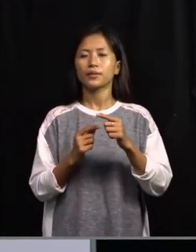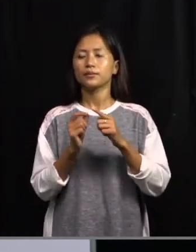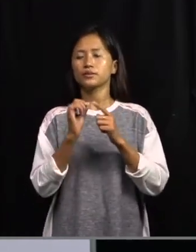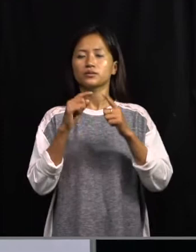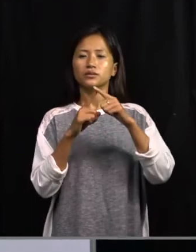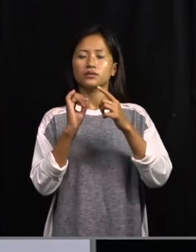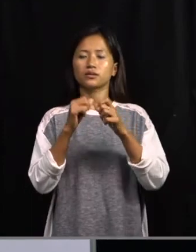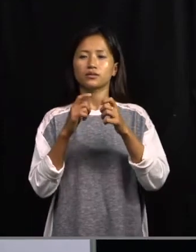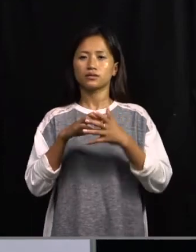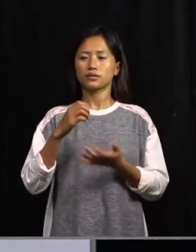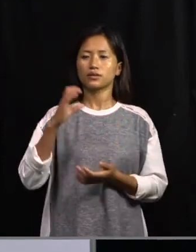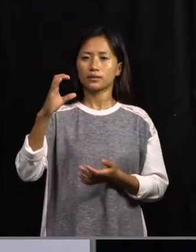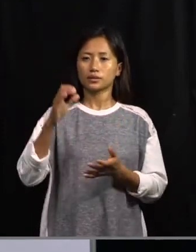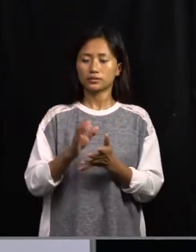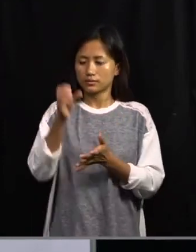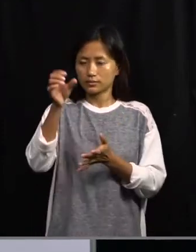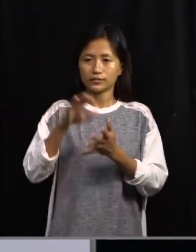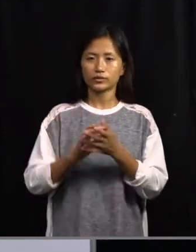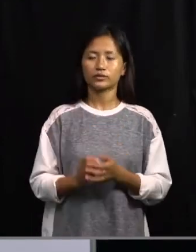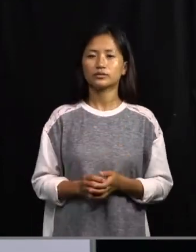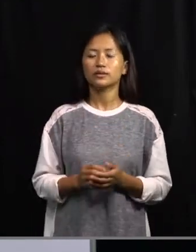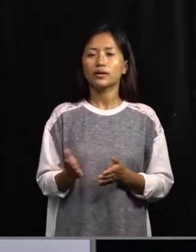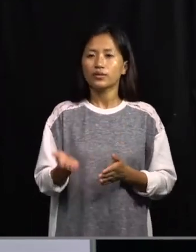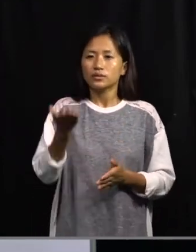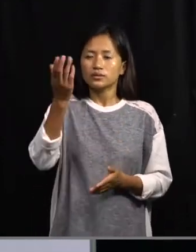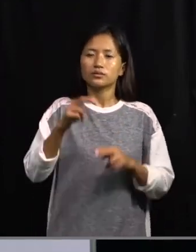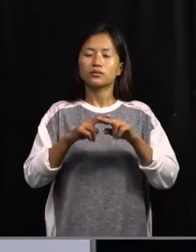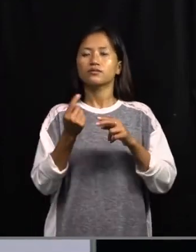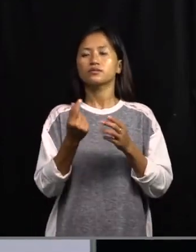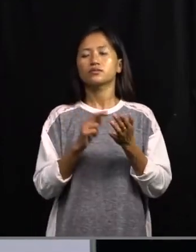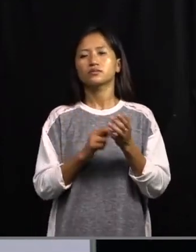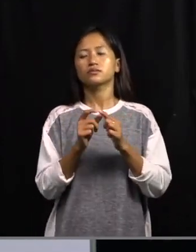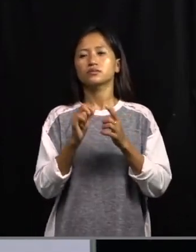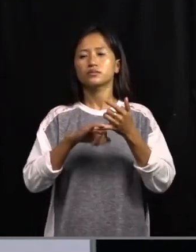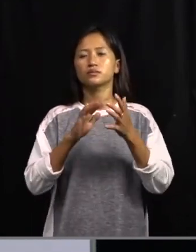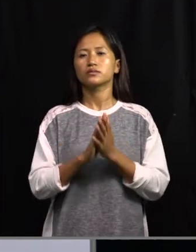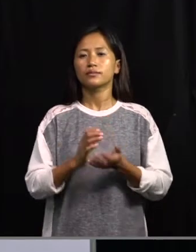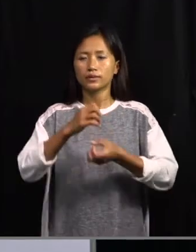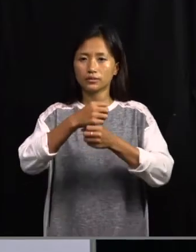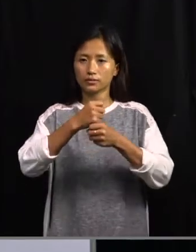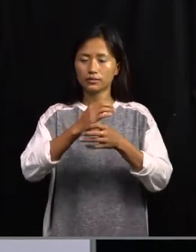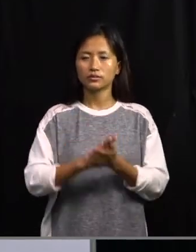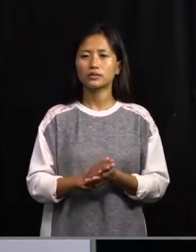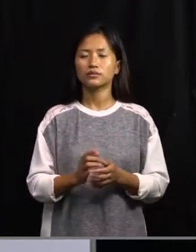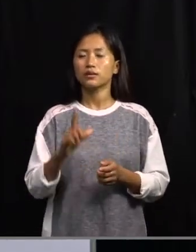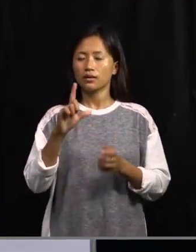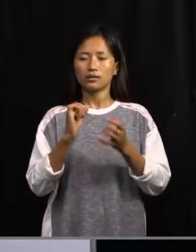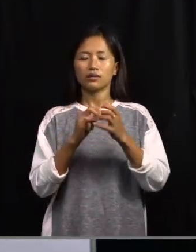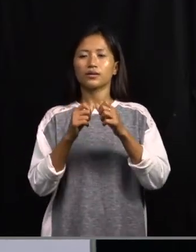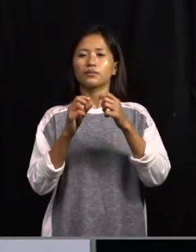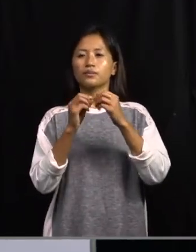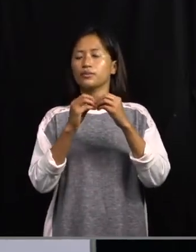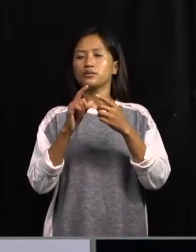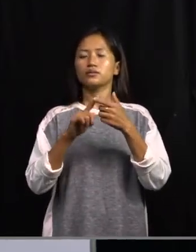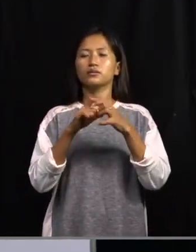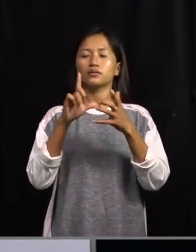receipts? When government raises funds by creating liabilities and at the same